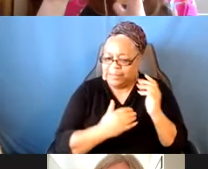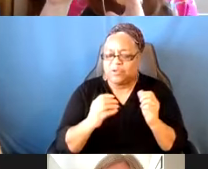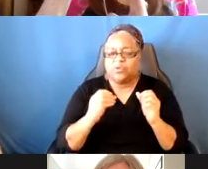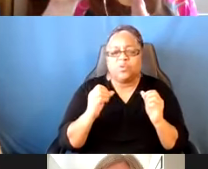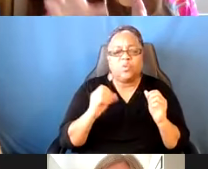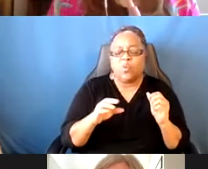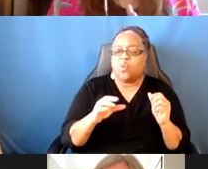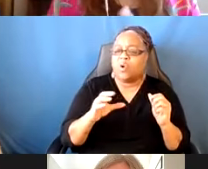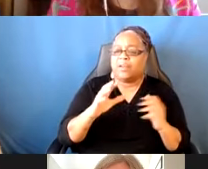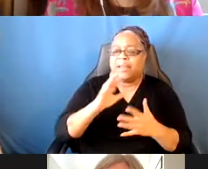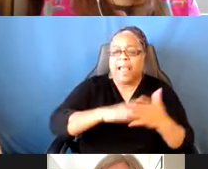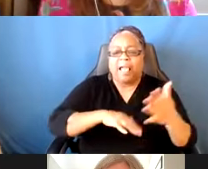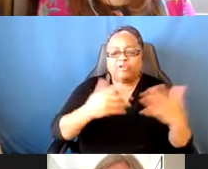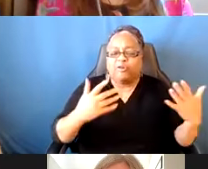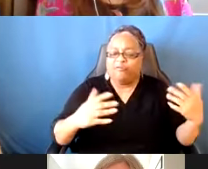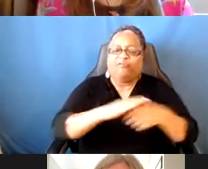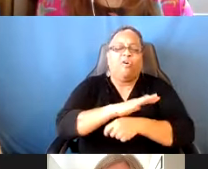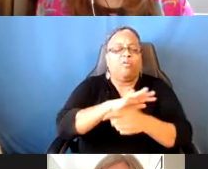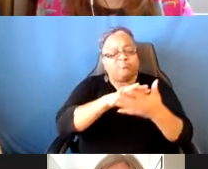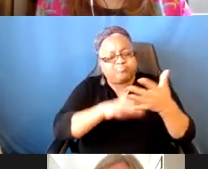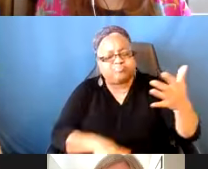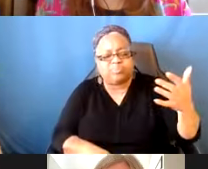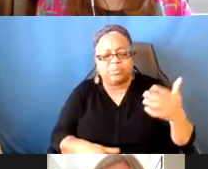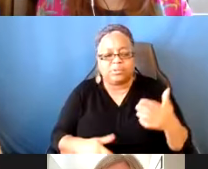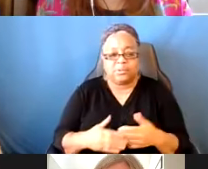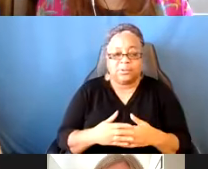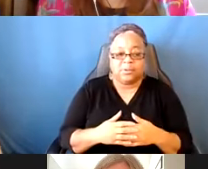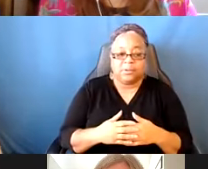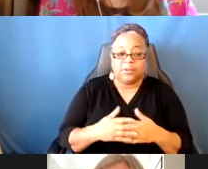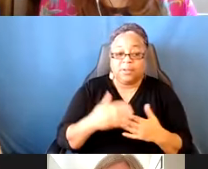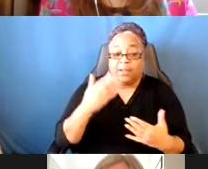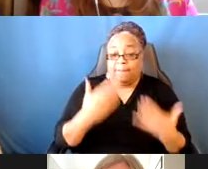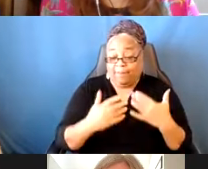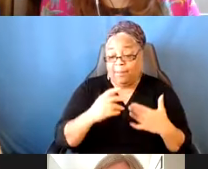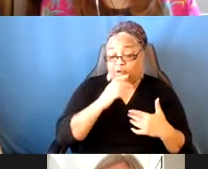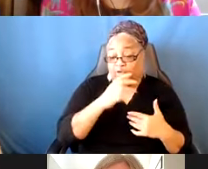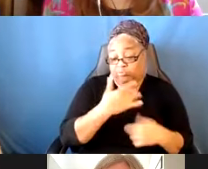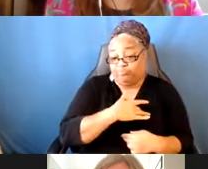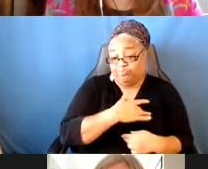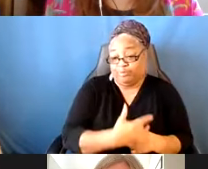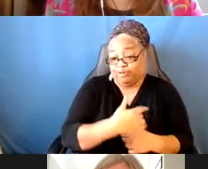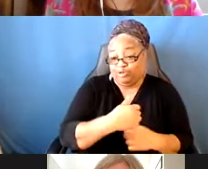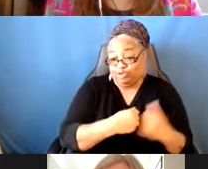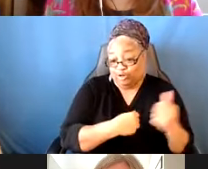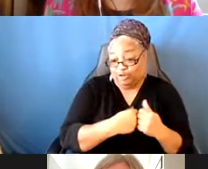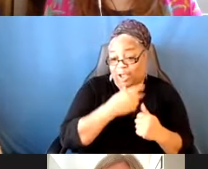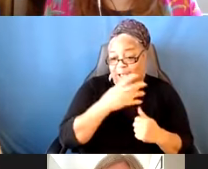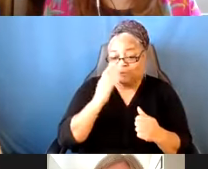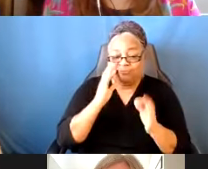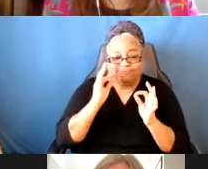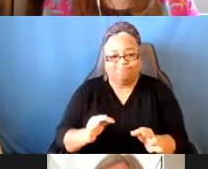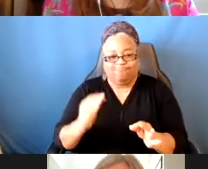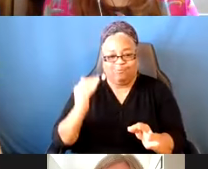just full to the minute, you might be a structure and certainty person. These are people